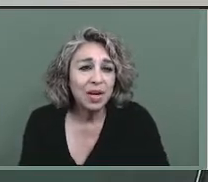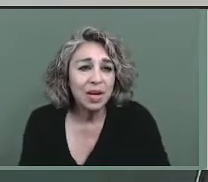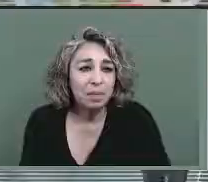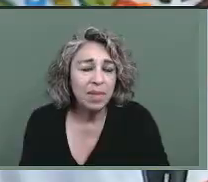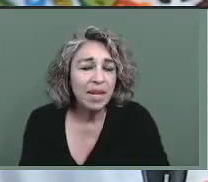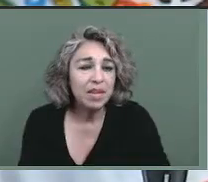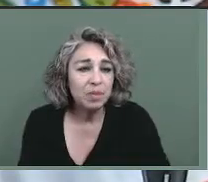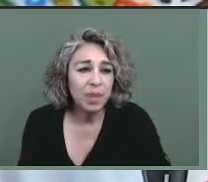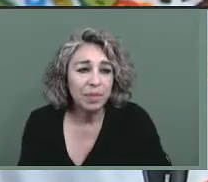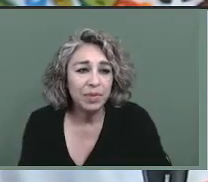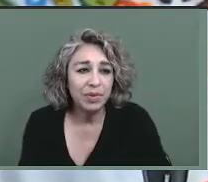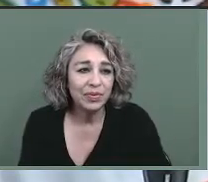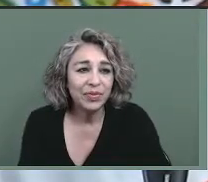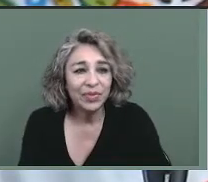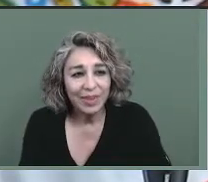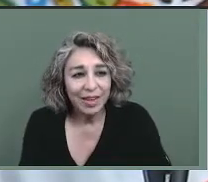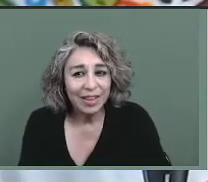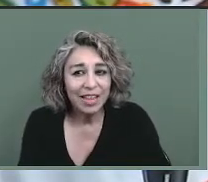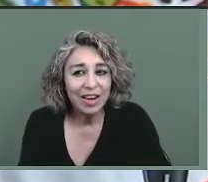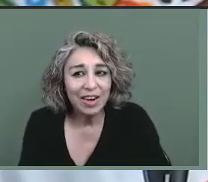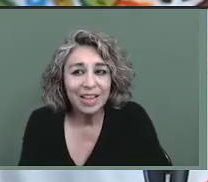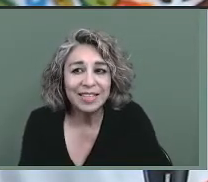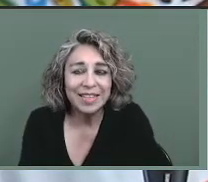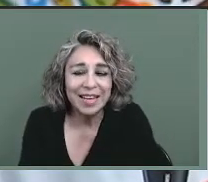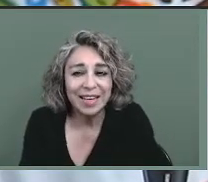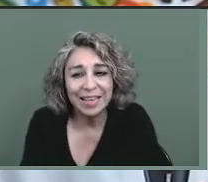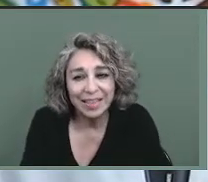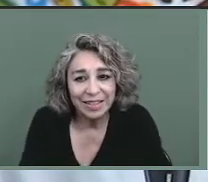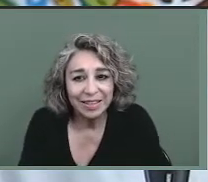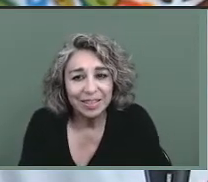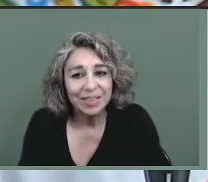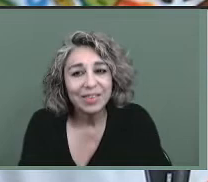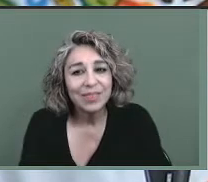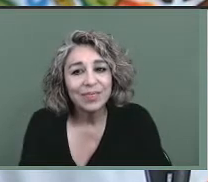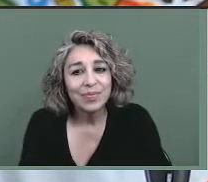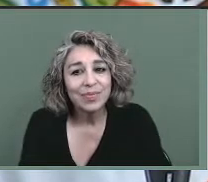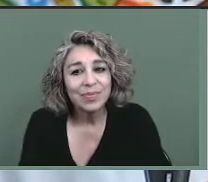you and many other people that are listening,